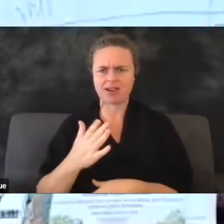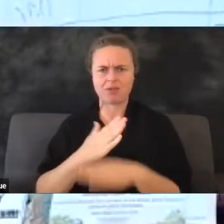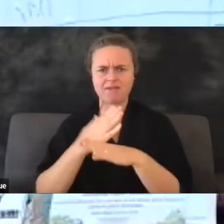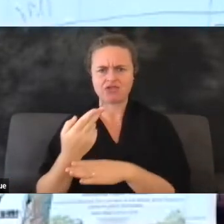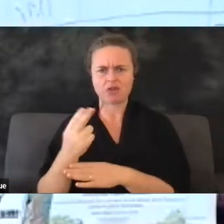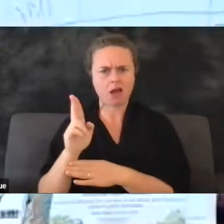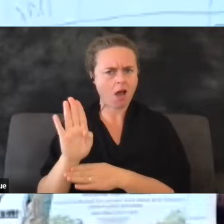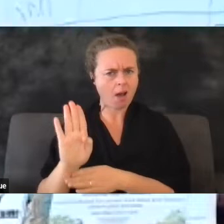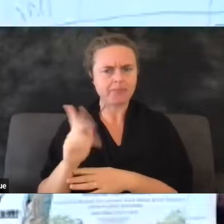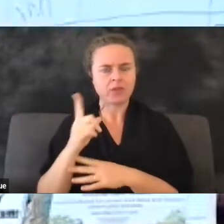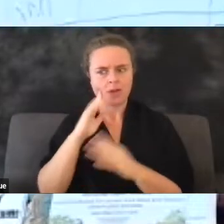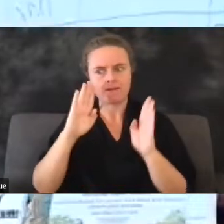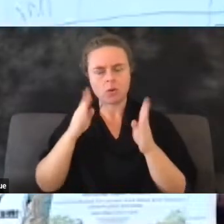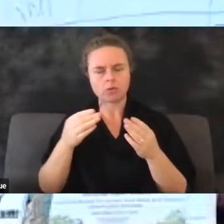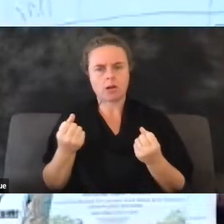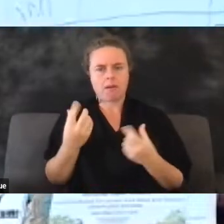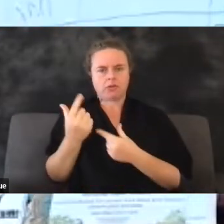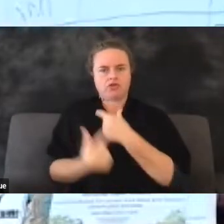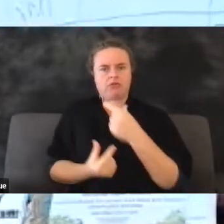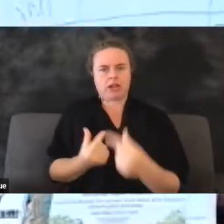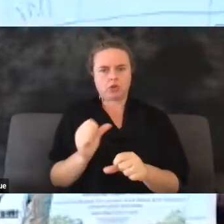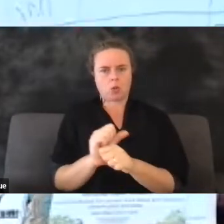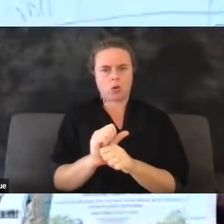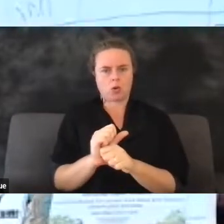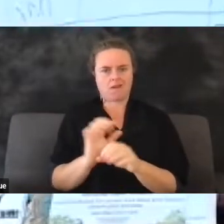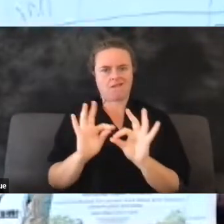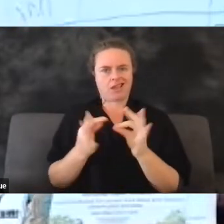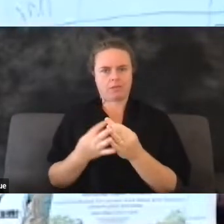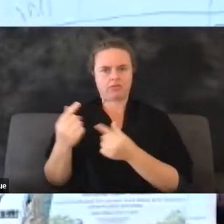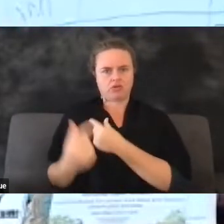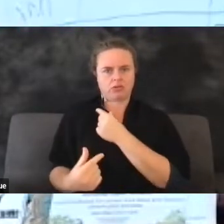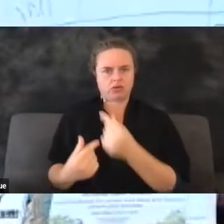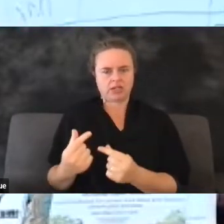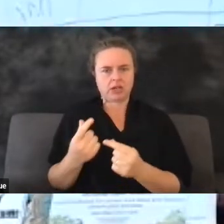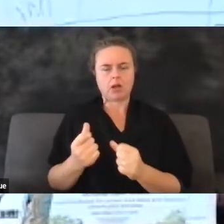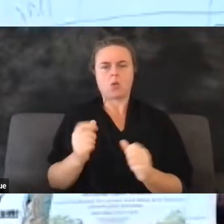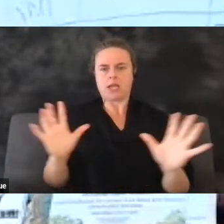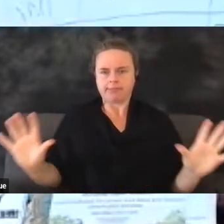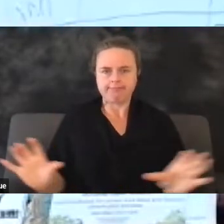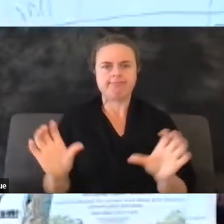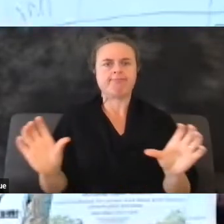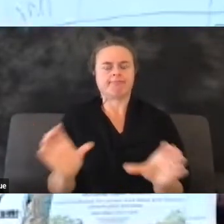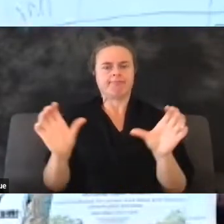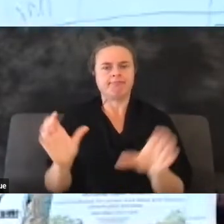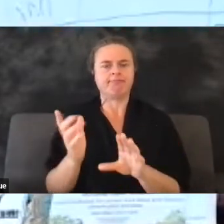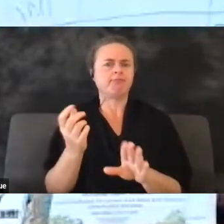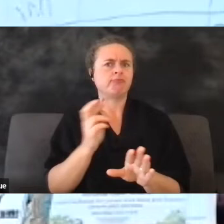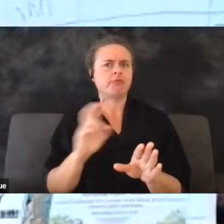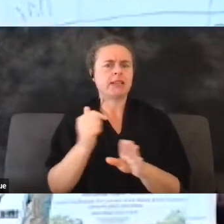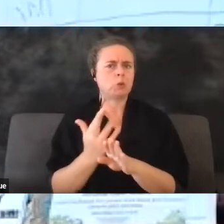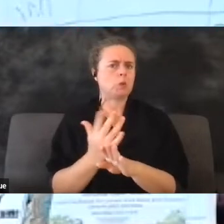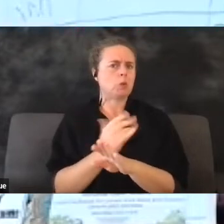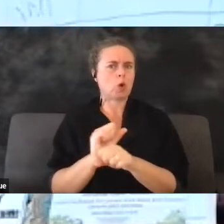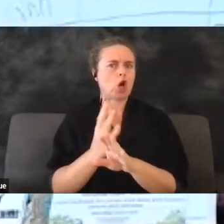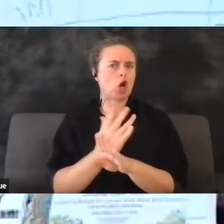that multi-generational work, pushing upstream. All 15 of us are unique unto